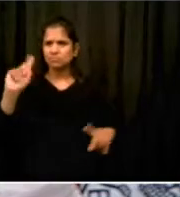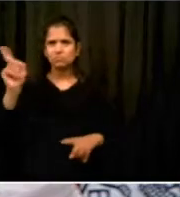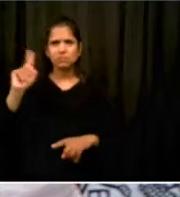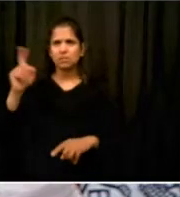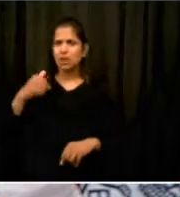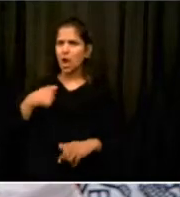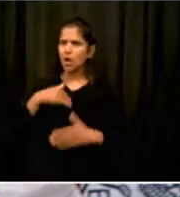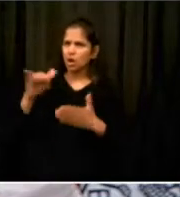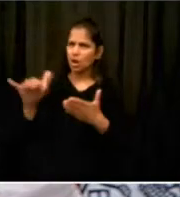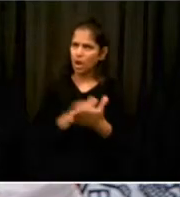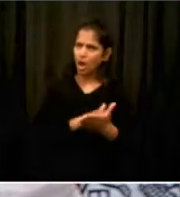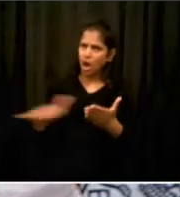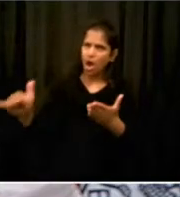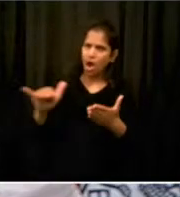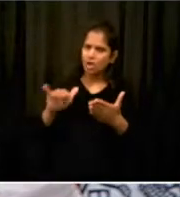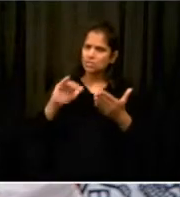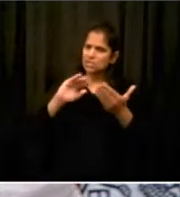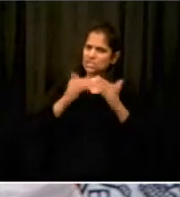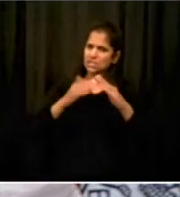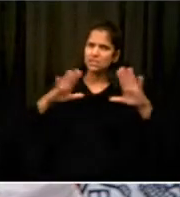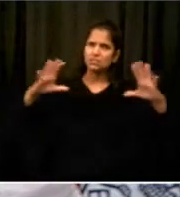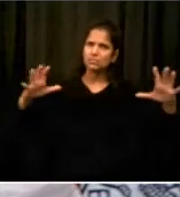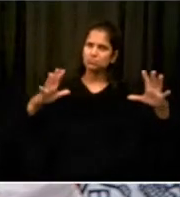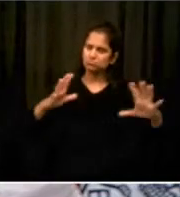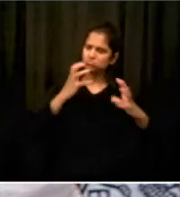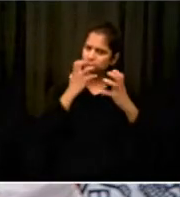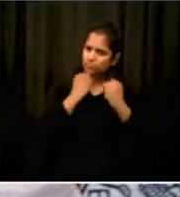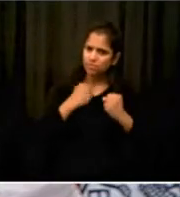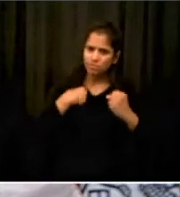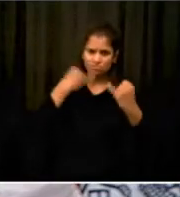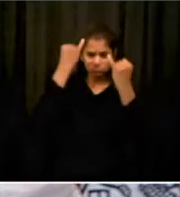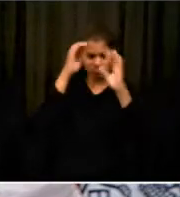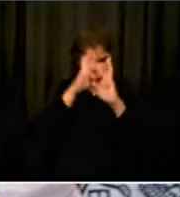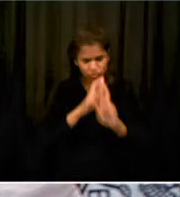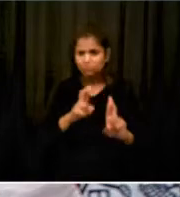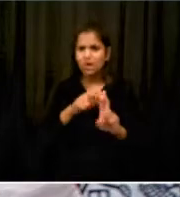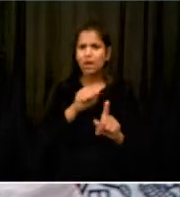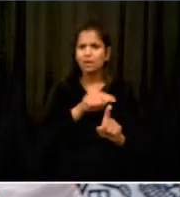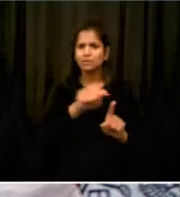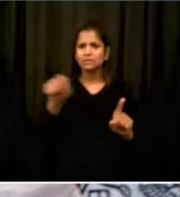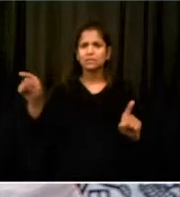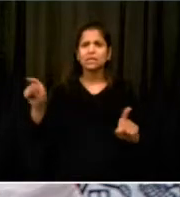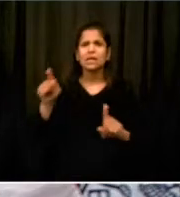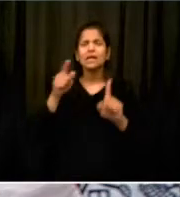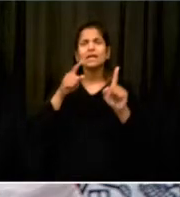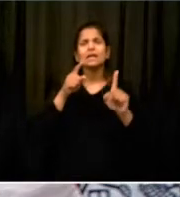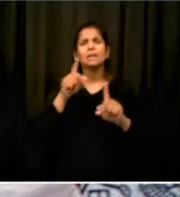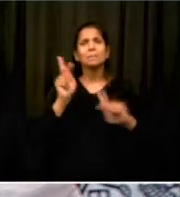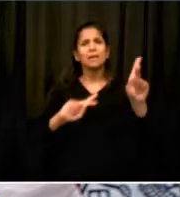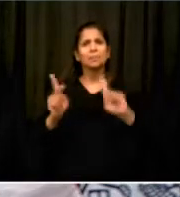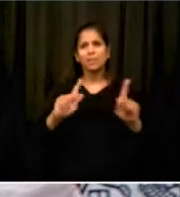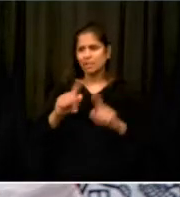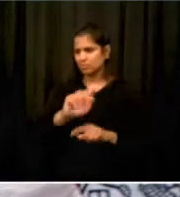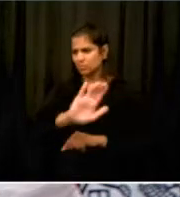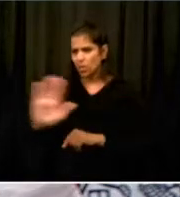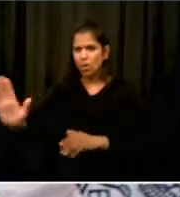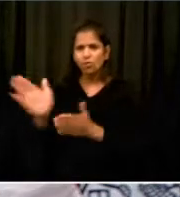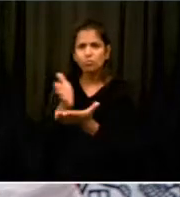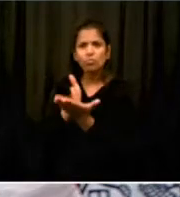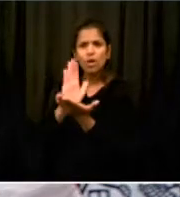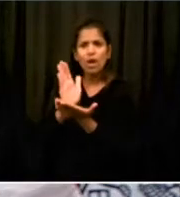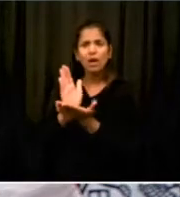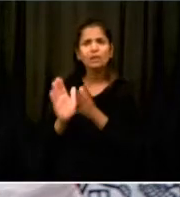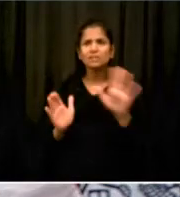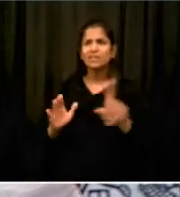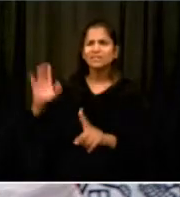protest and peaceful protest, and we honor it and respect it, whatever the point of view. I think this is something where higher up the command structure, there needs